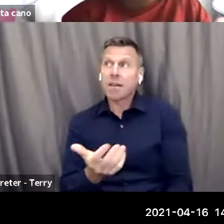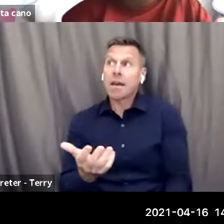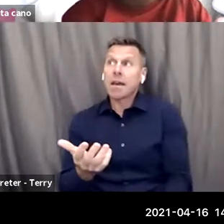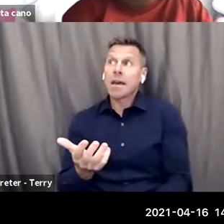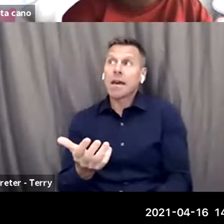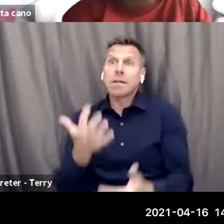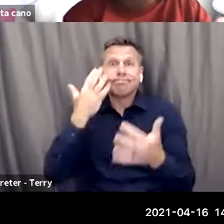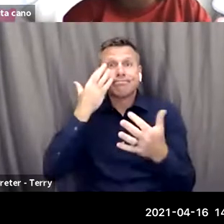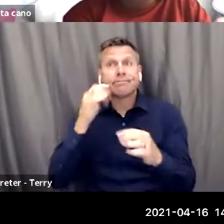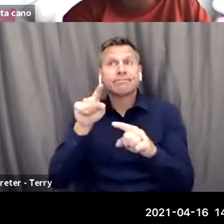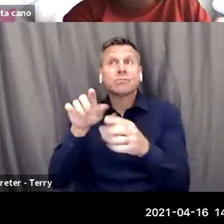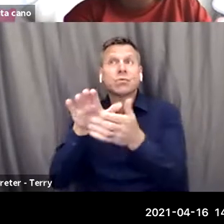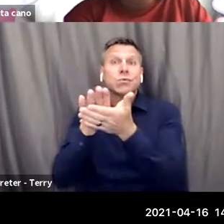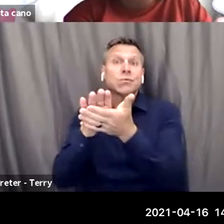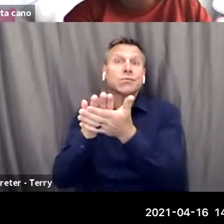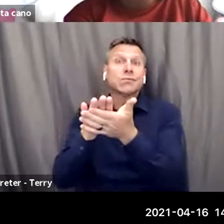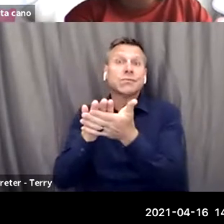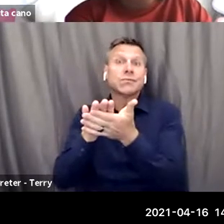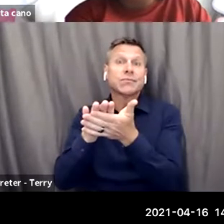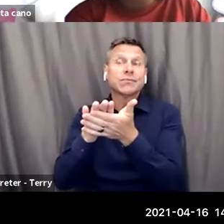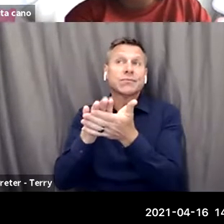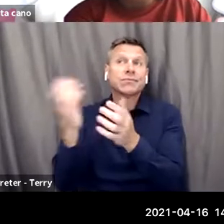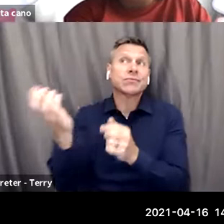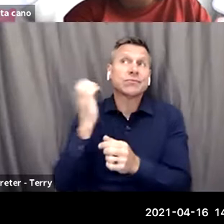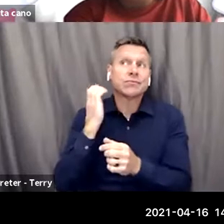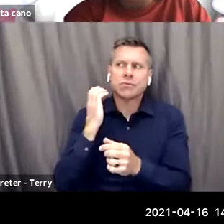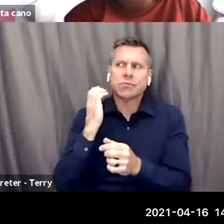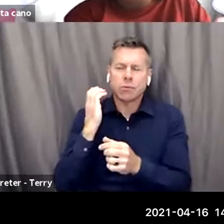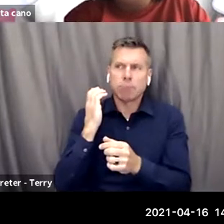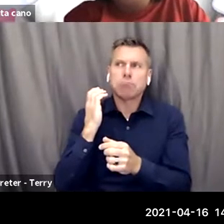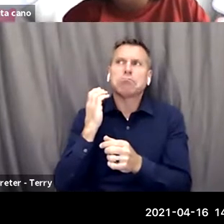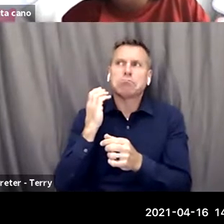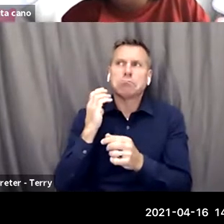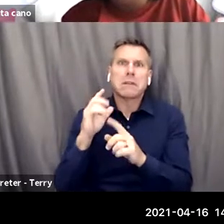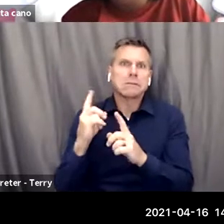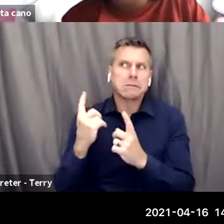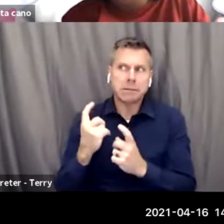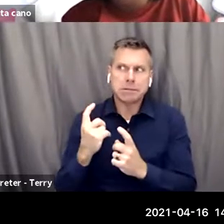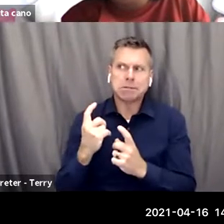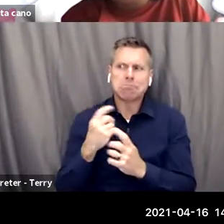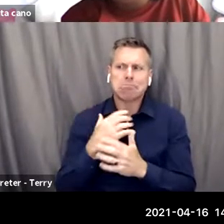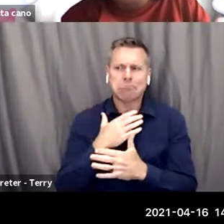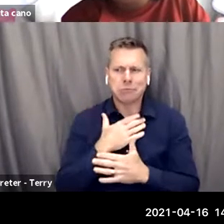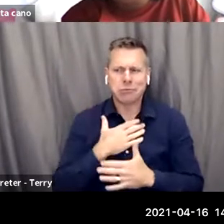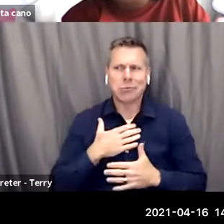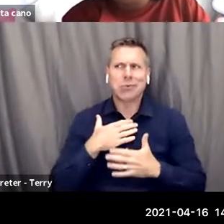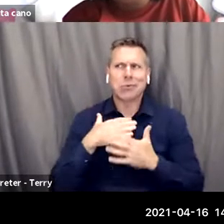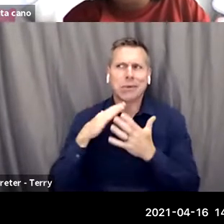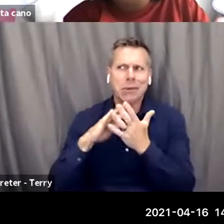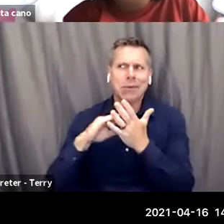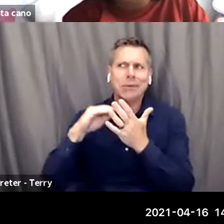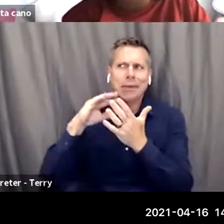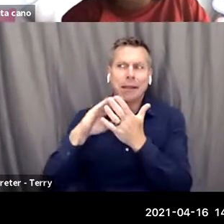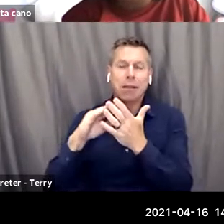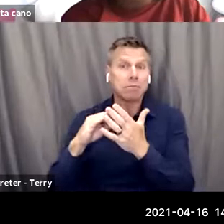What I realized as I did the next assignment and completed the next test was that I really enjoyed it. In fact, I excelled